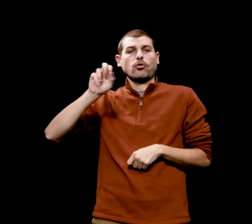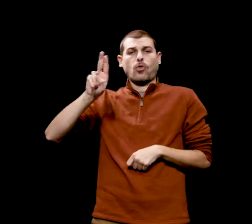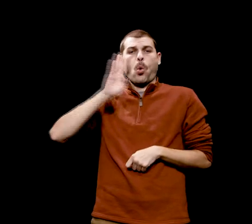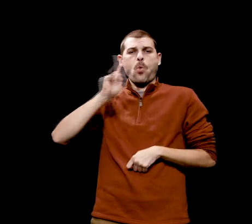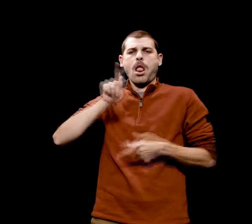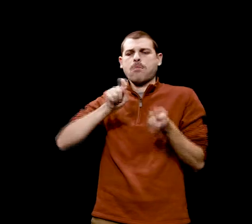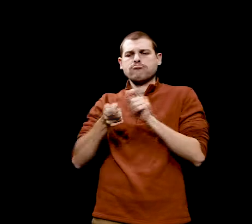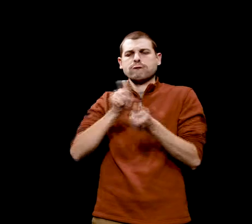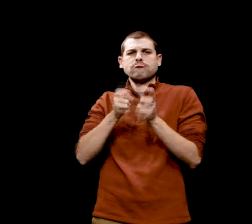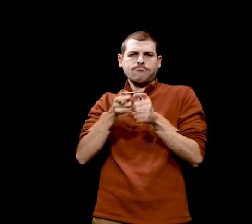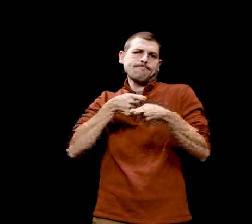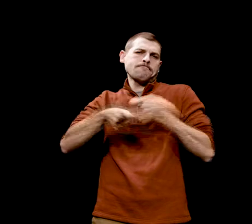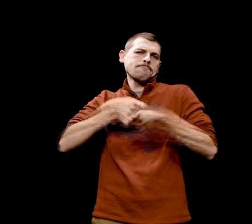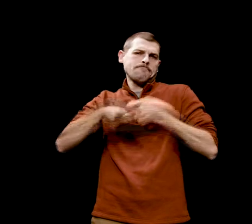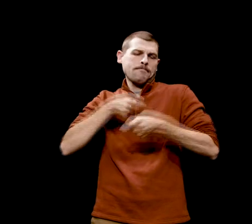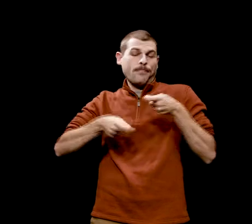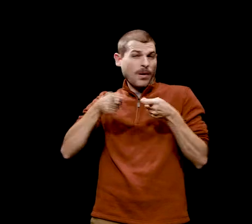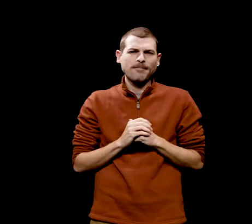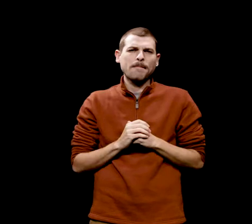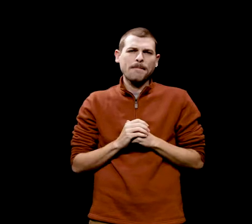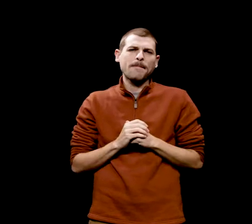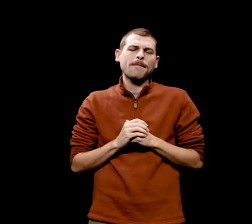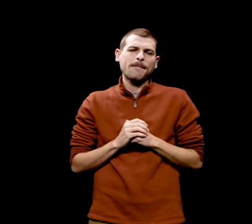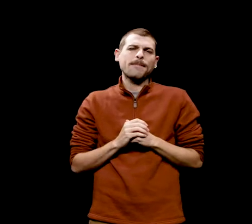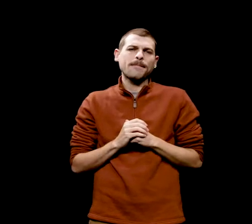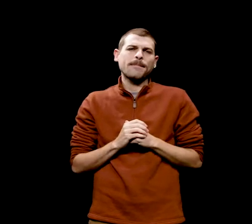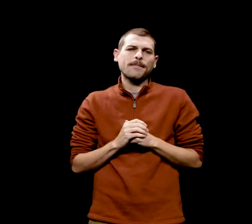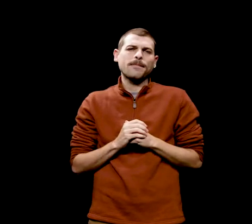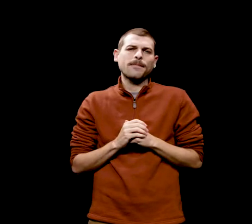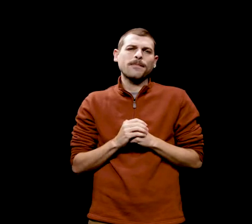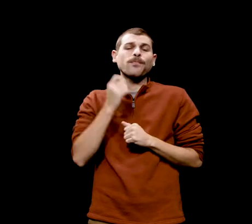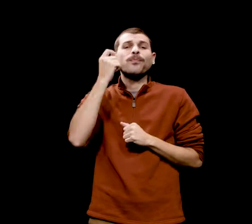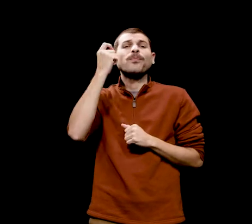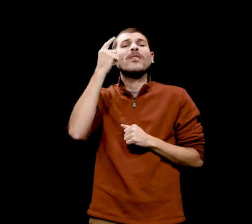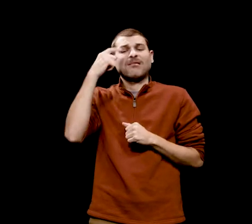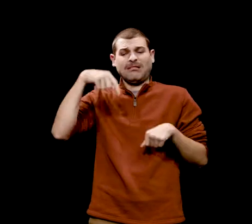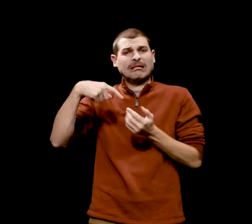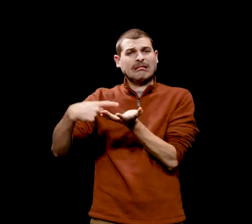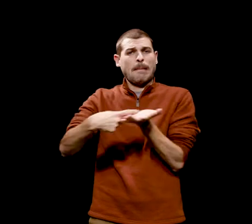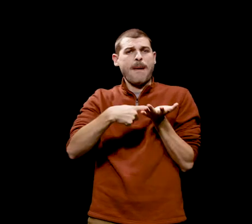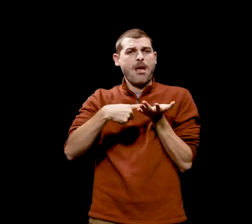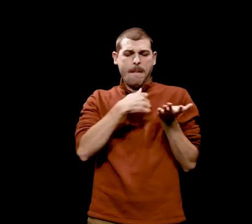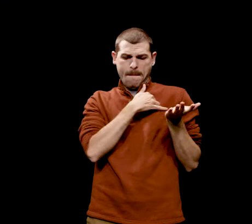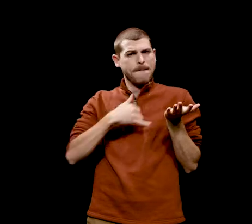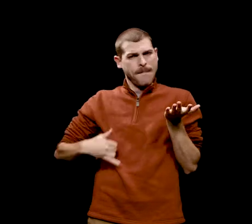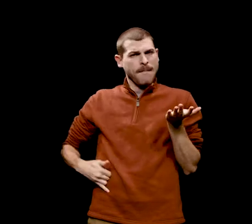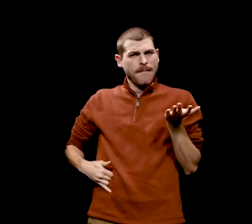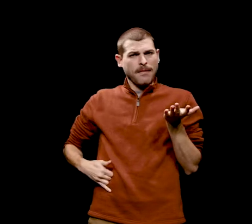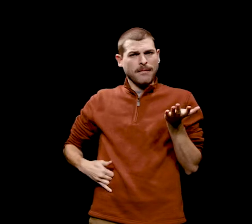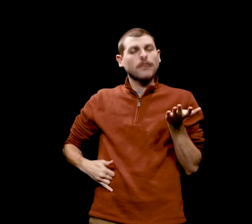ASL translators. Thank you all. This is a mayoral debate that will unapologetically center Black